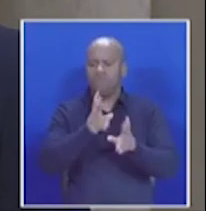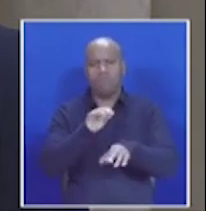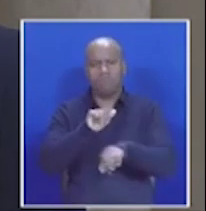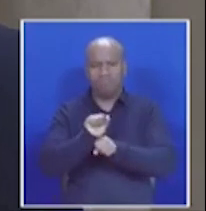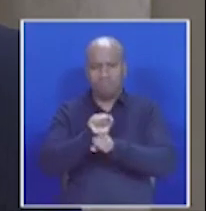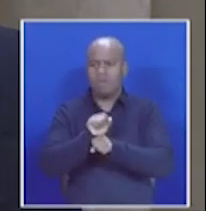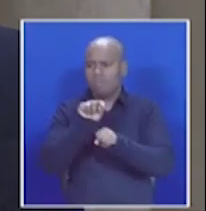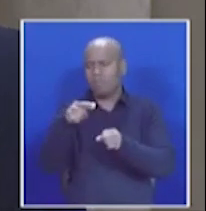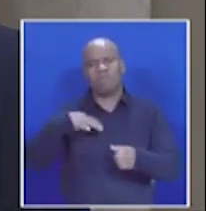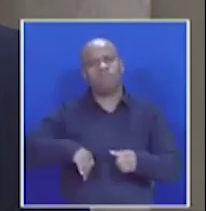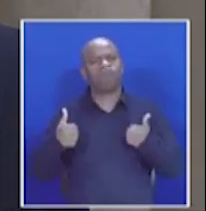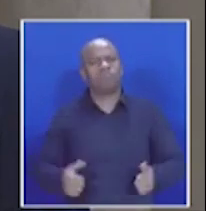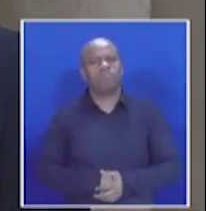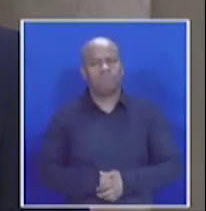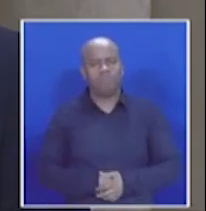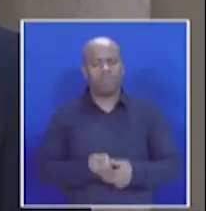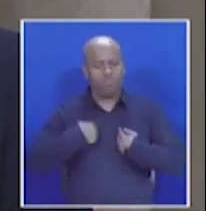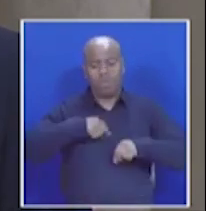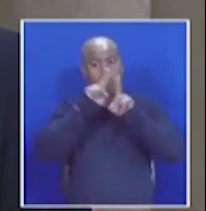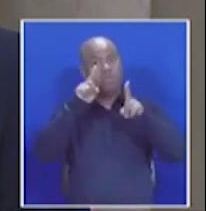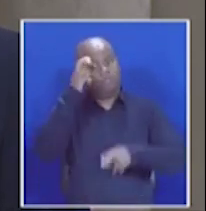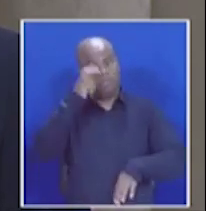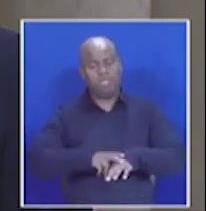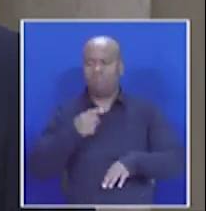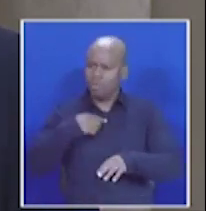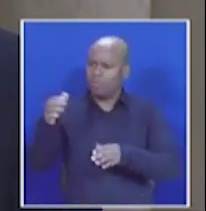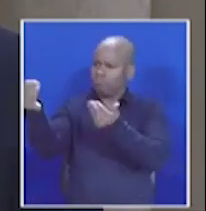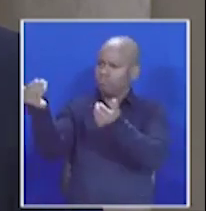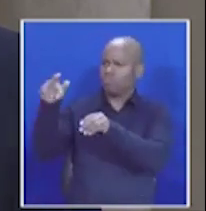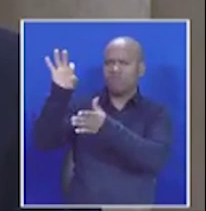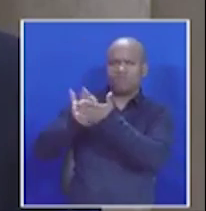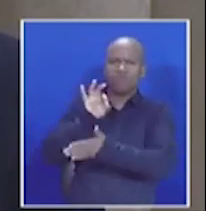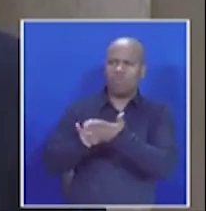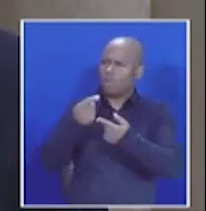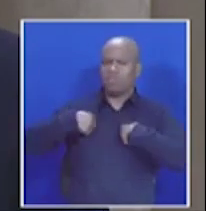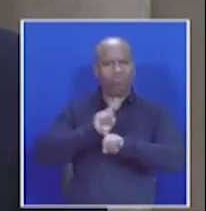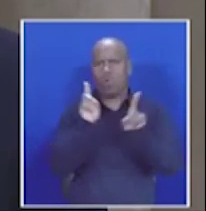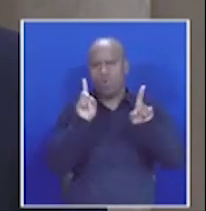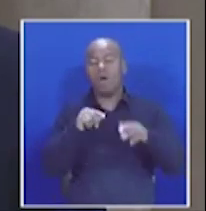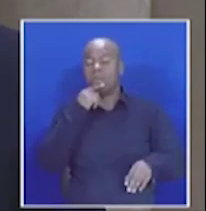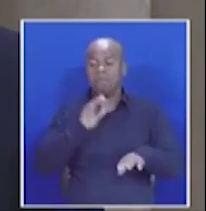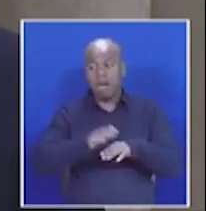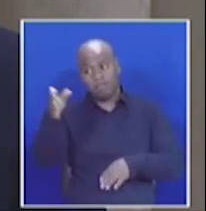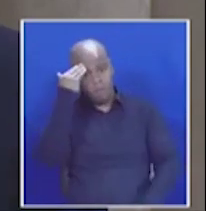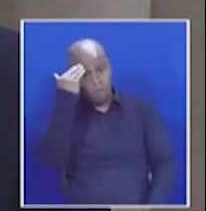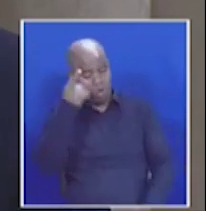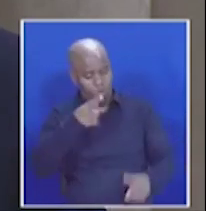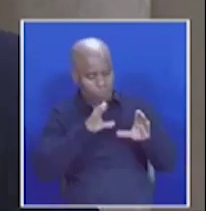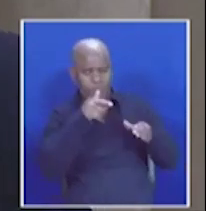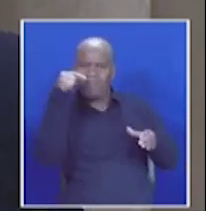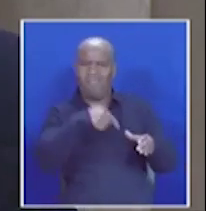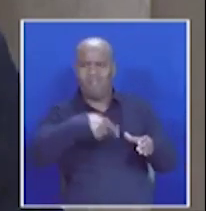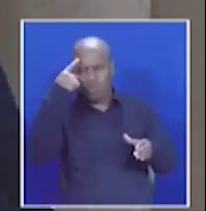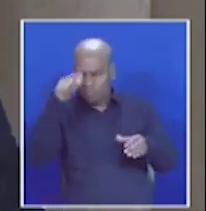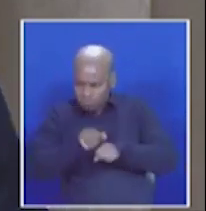of people in this country. We don't need to say it just to get votes. The people that knows the ANC knows that we deliver